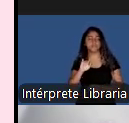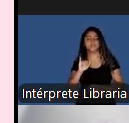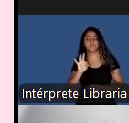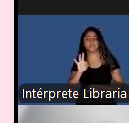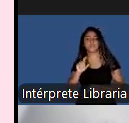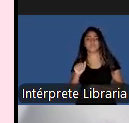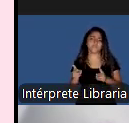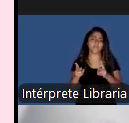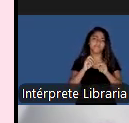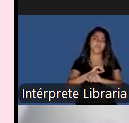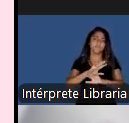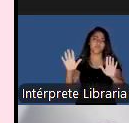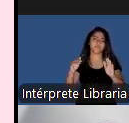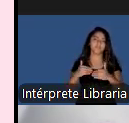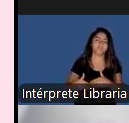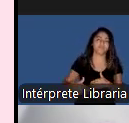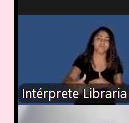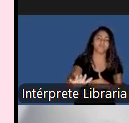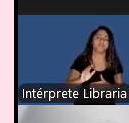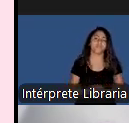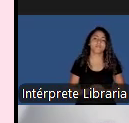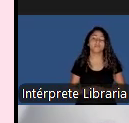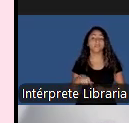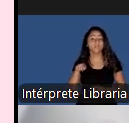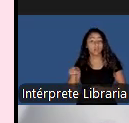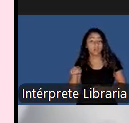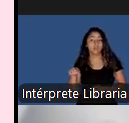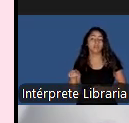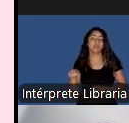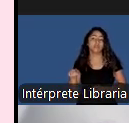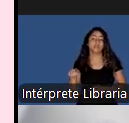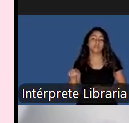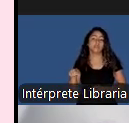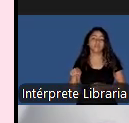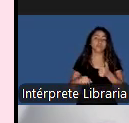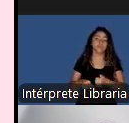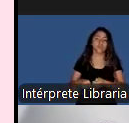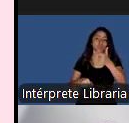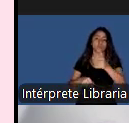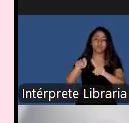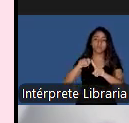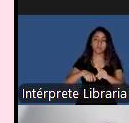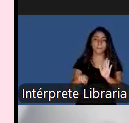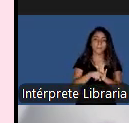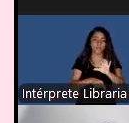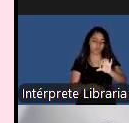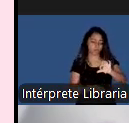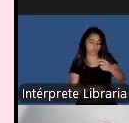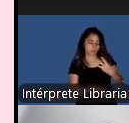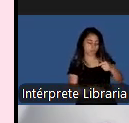we see the long-term vision that we are pursuing. The consolidated EBITDA in 12 months was